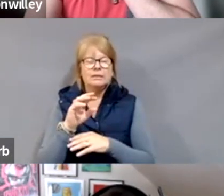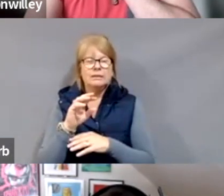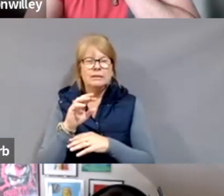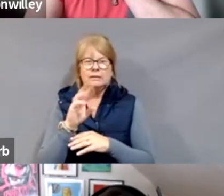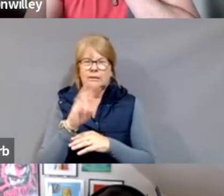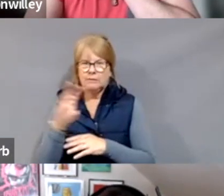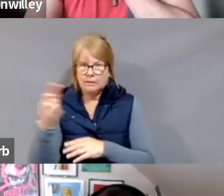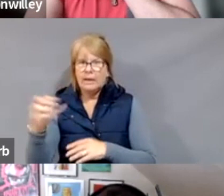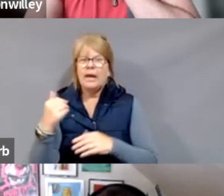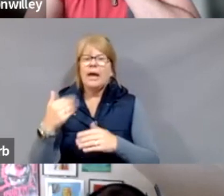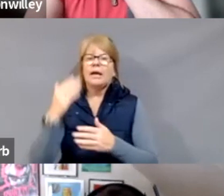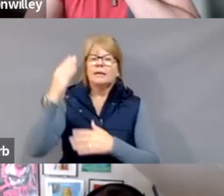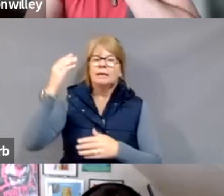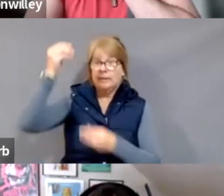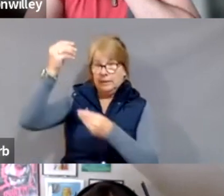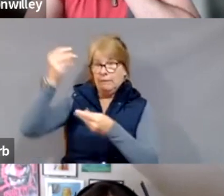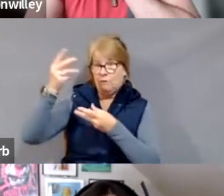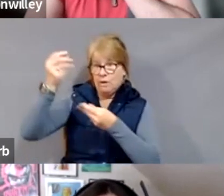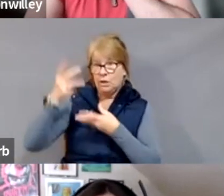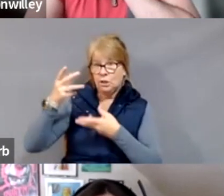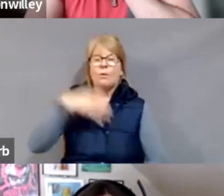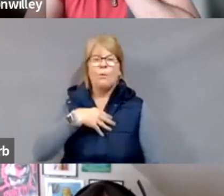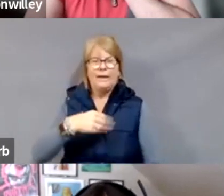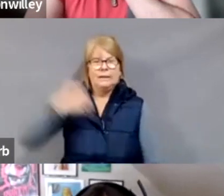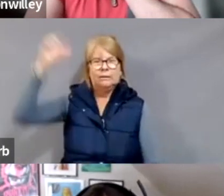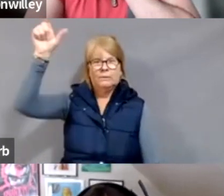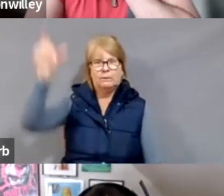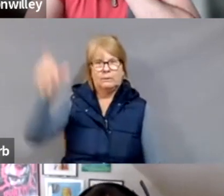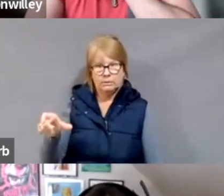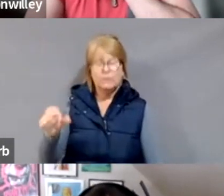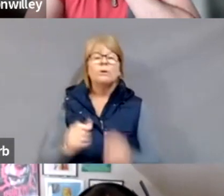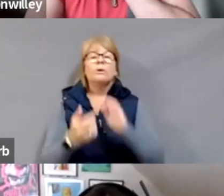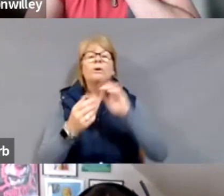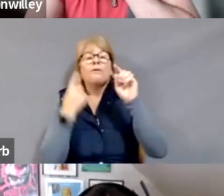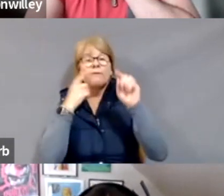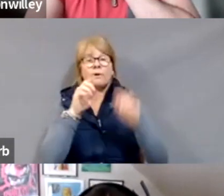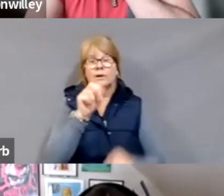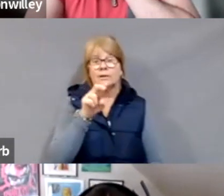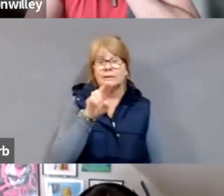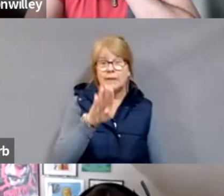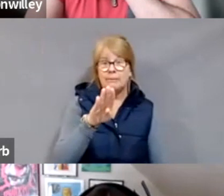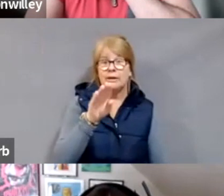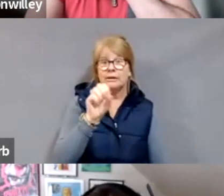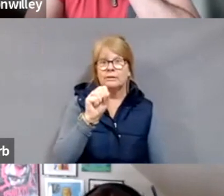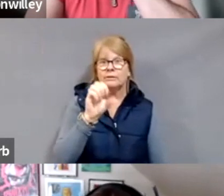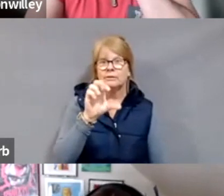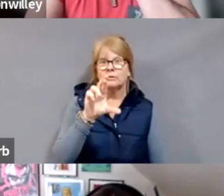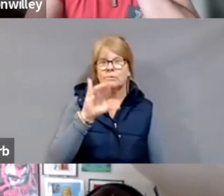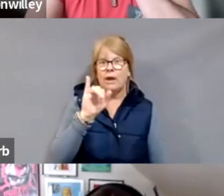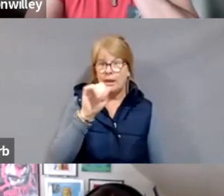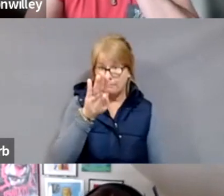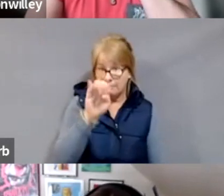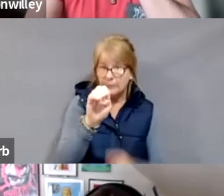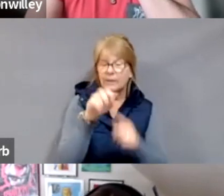the information is in the white section. To actually subscribe to the newsletter, it's a purple button along the right-hand